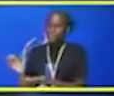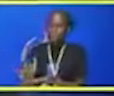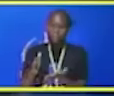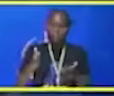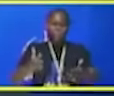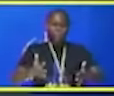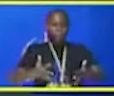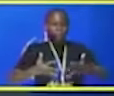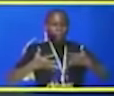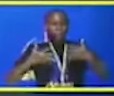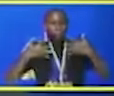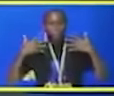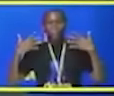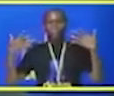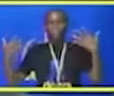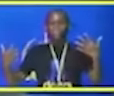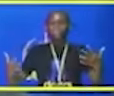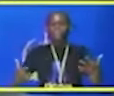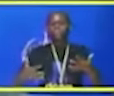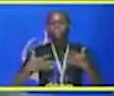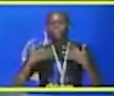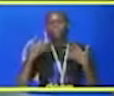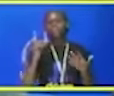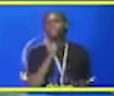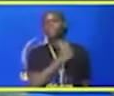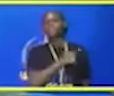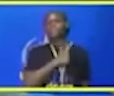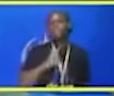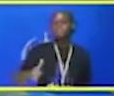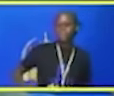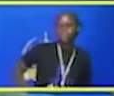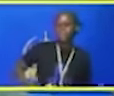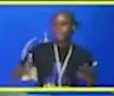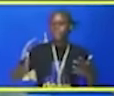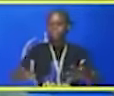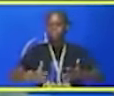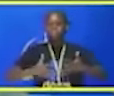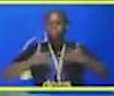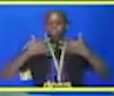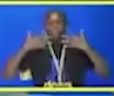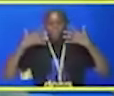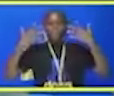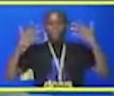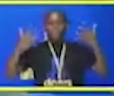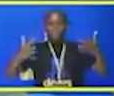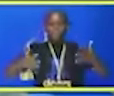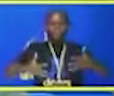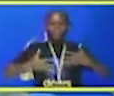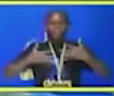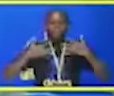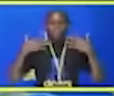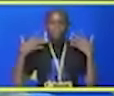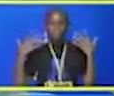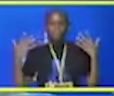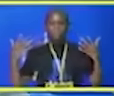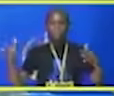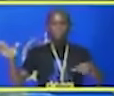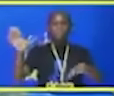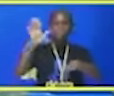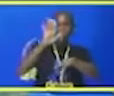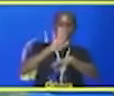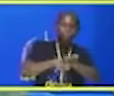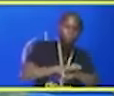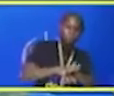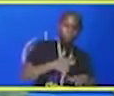Breathe, Lord, breathe, breathe, Lord, breathe, breathe upon